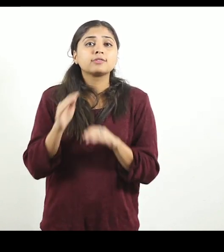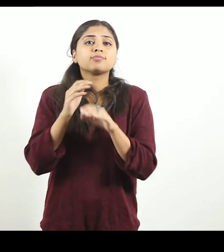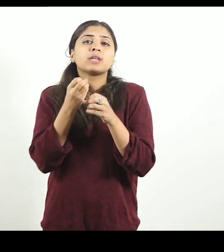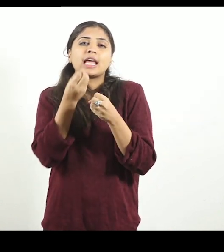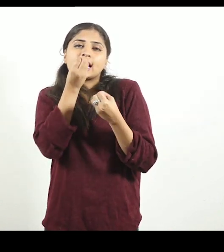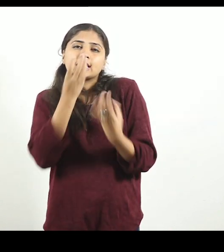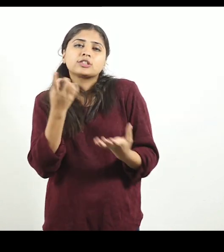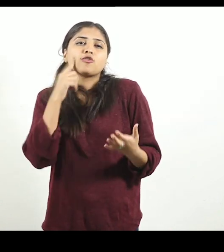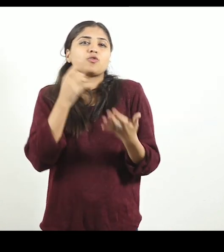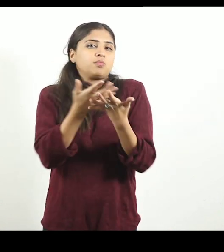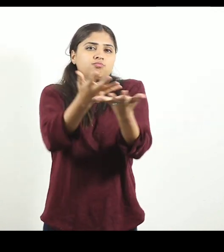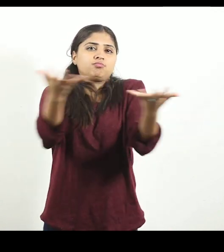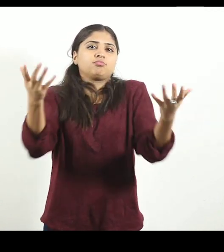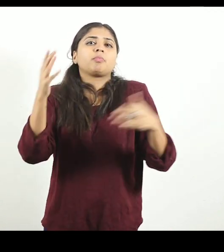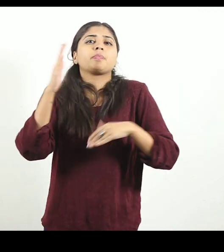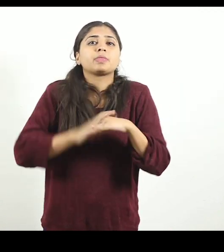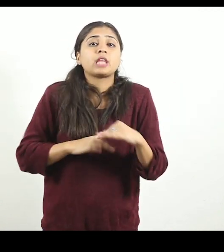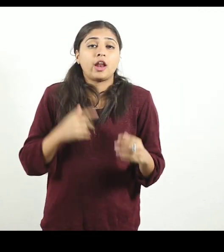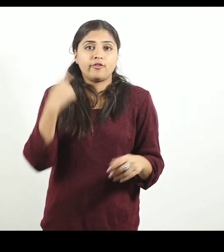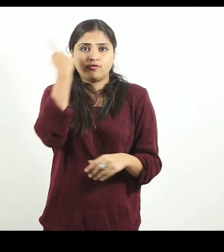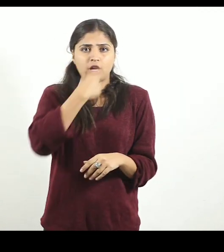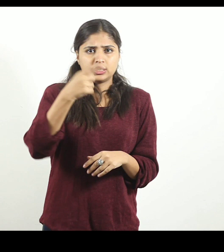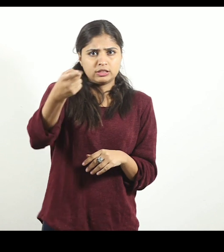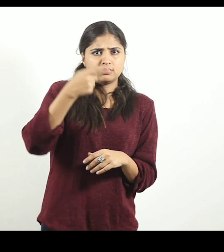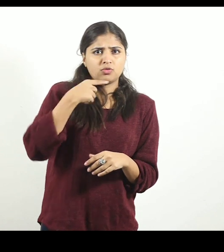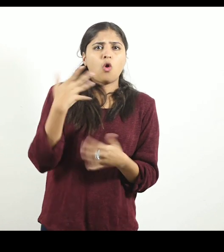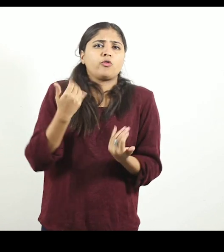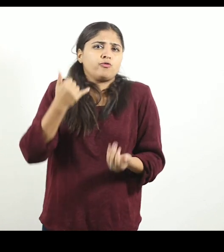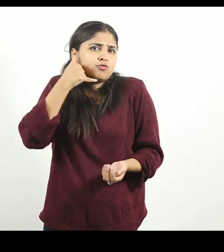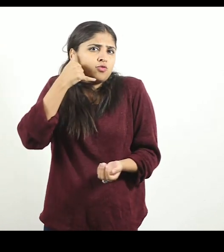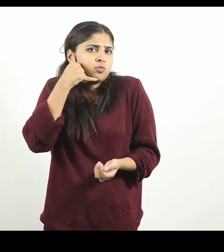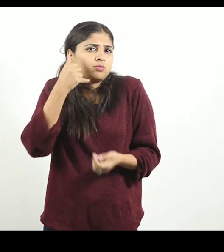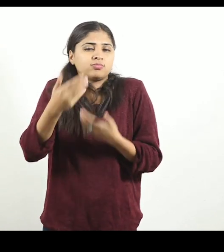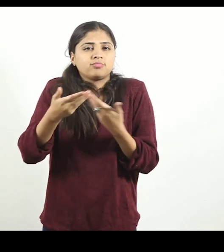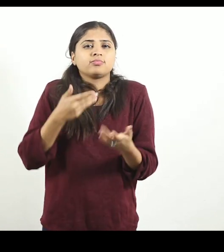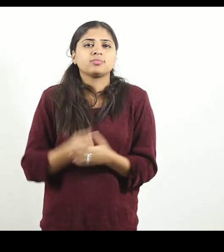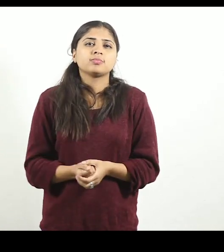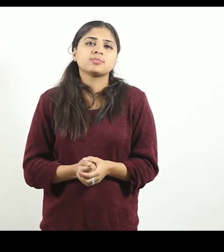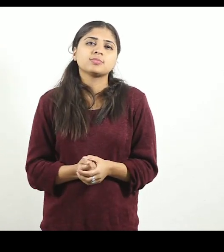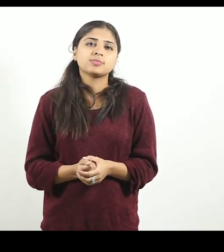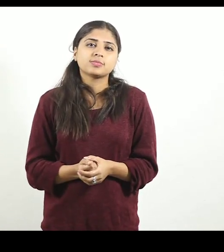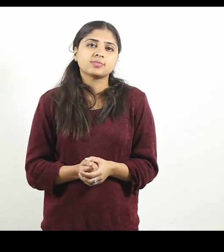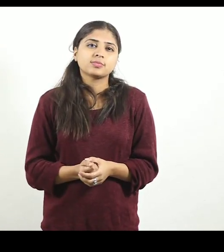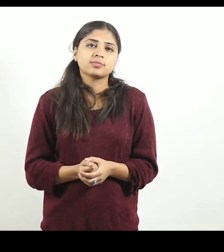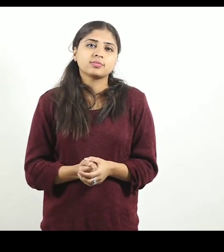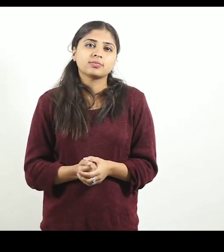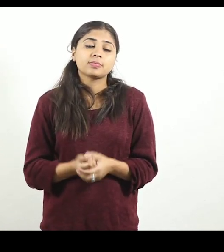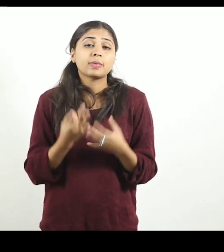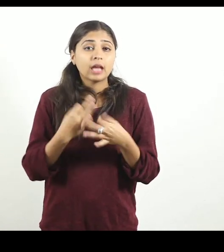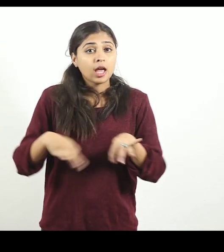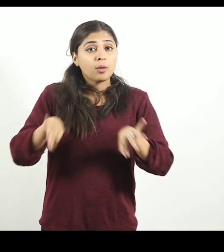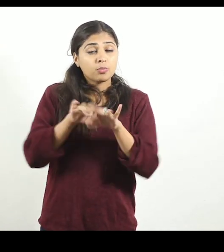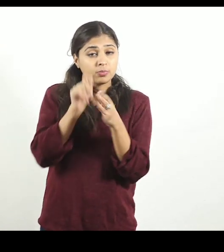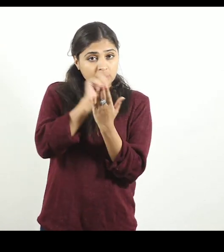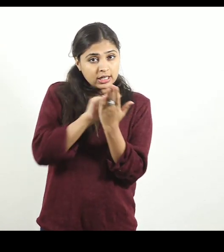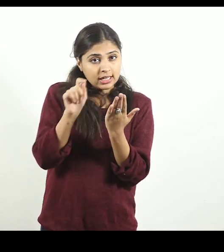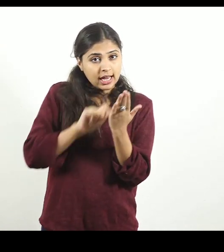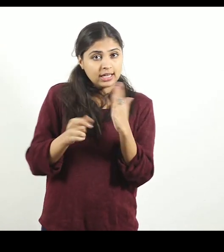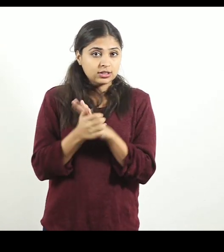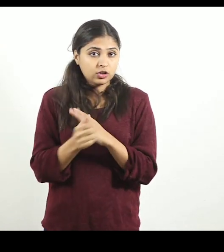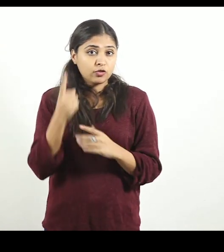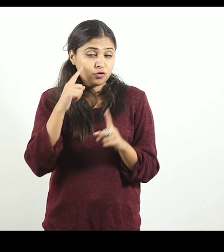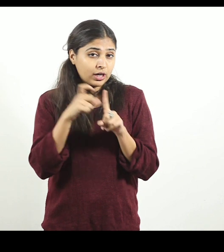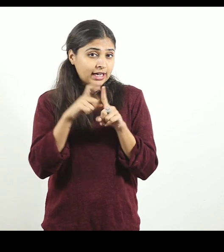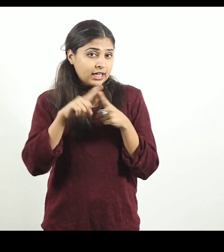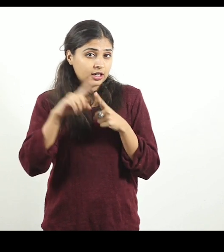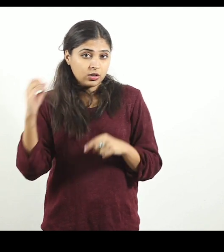your message with clarity and ease to far large audience and through face-to-face or telephone communication. A data entry